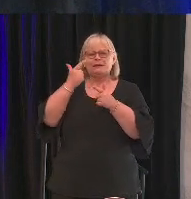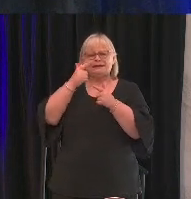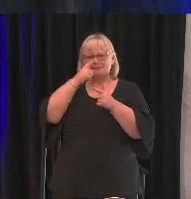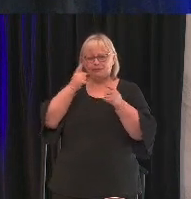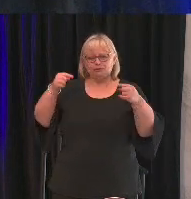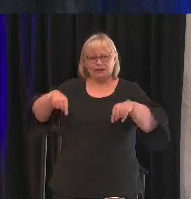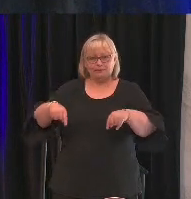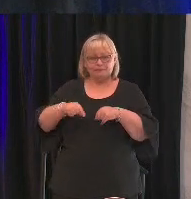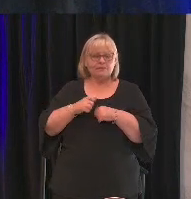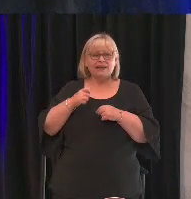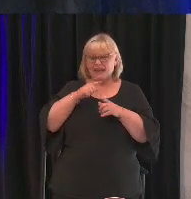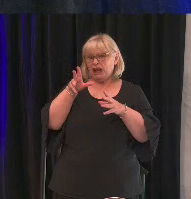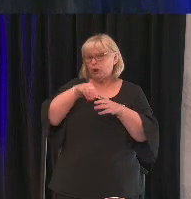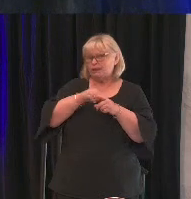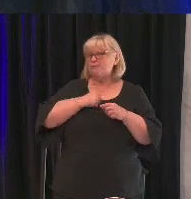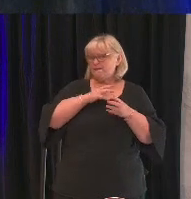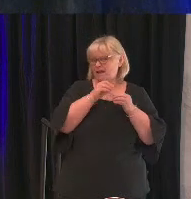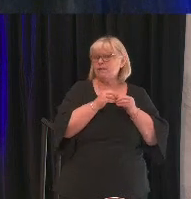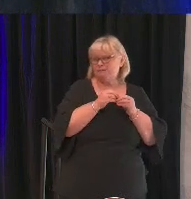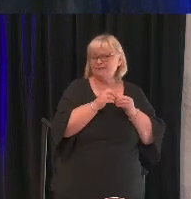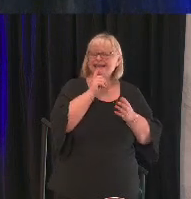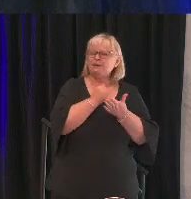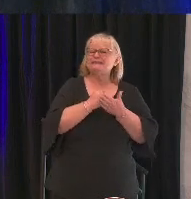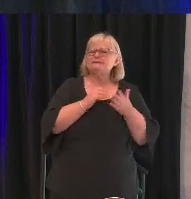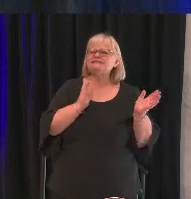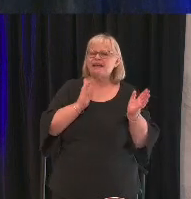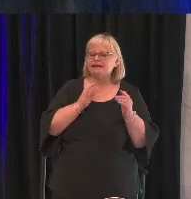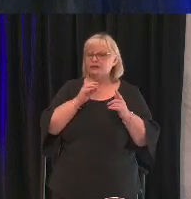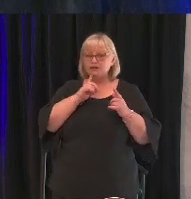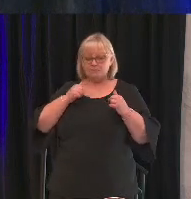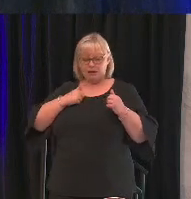migrants which included my family. My presence here